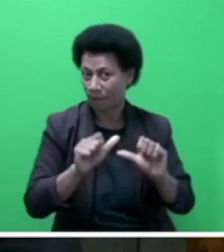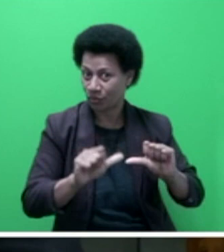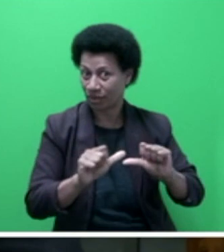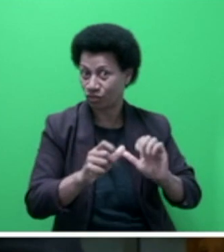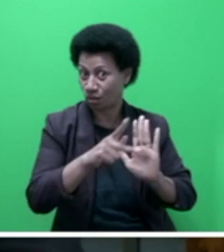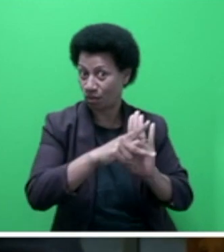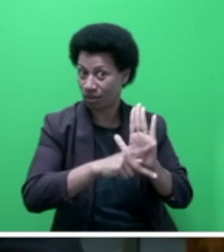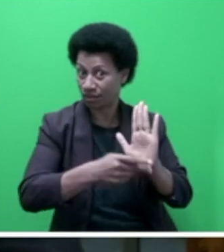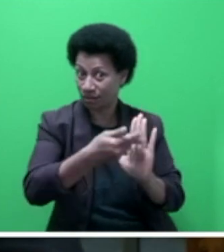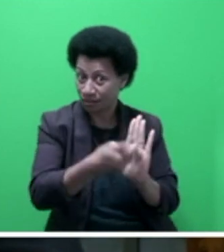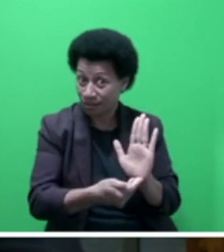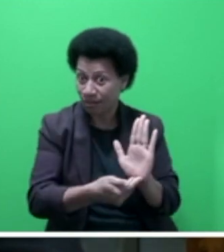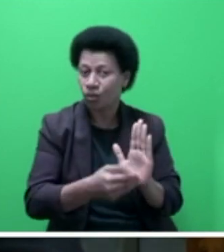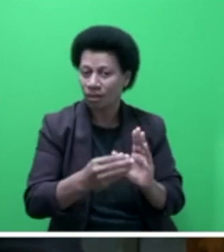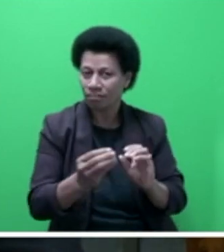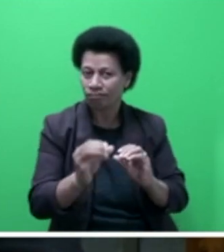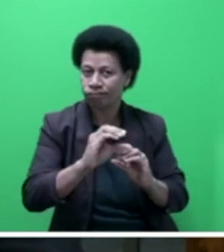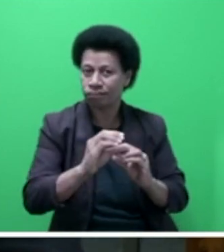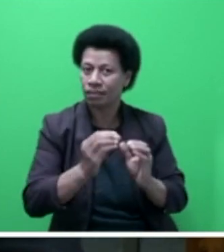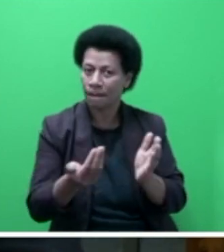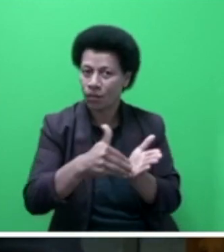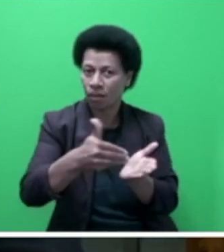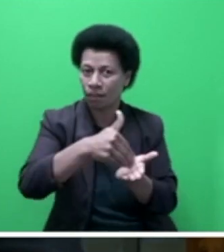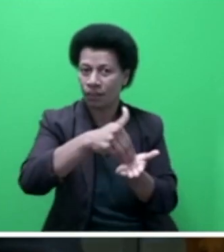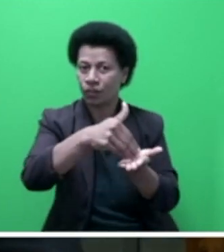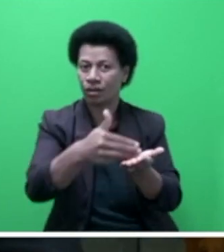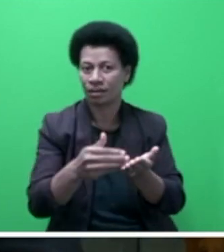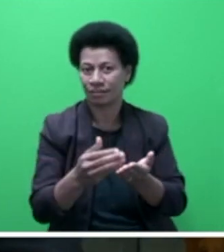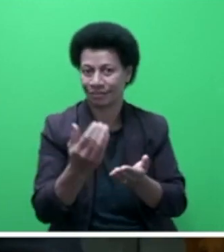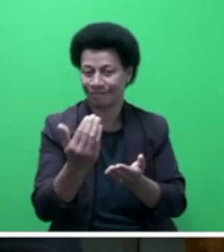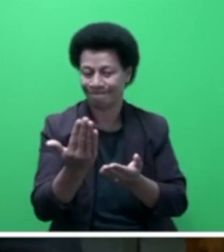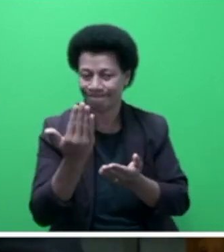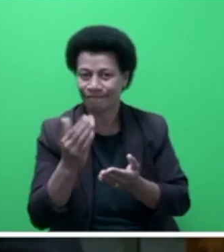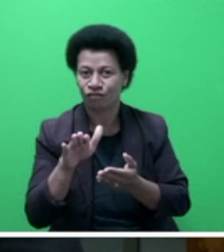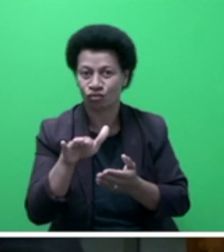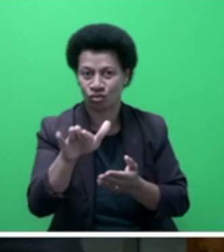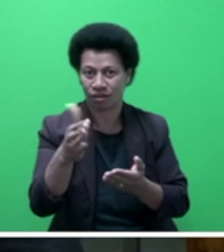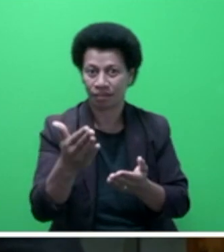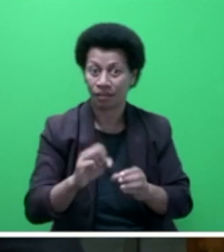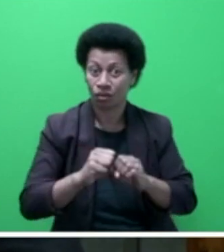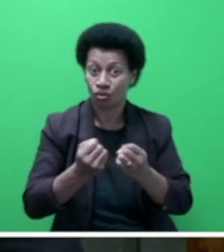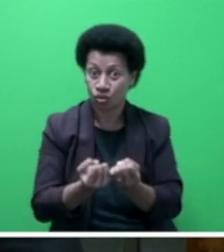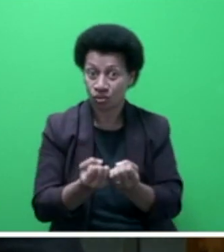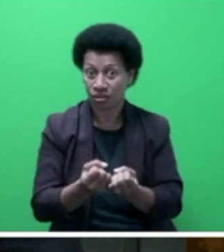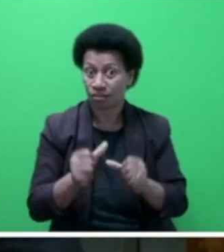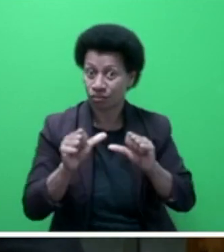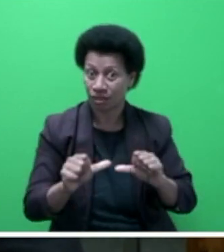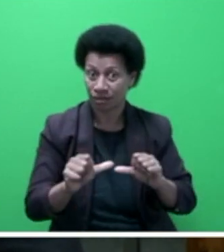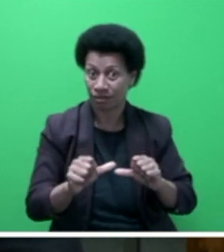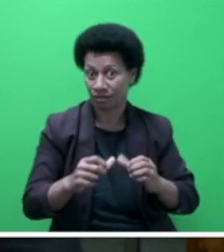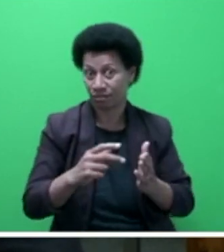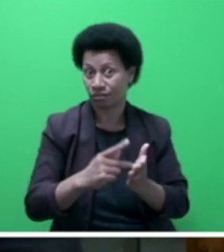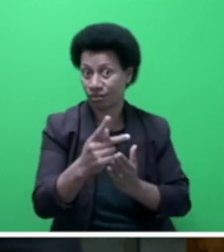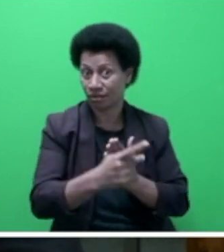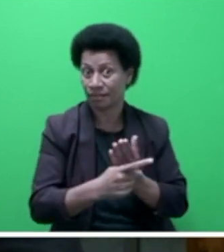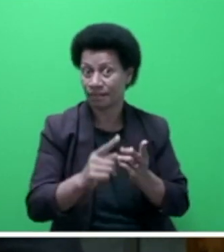we will build on in the very near future. Honorable Speaker, in terms of social protection programs, we continue to provide the following. Social